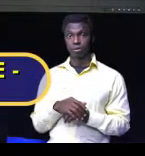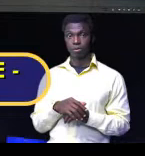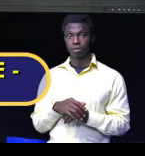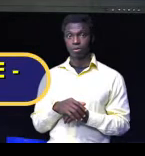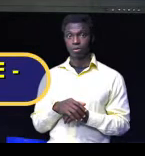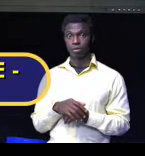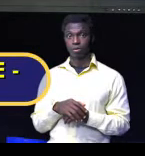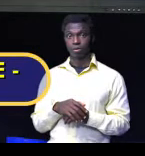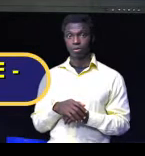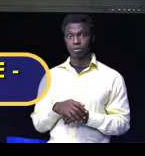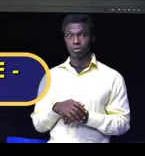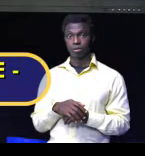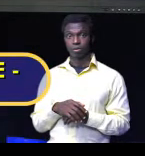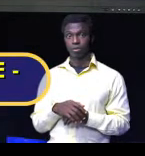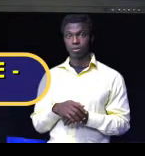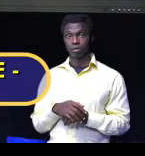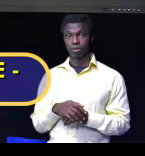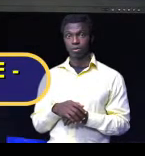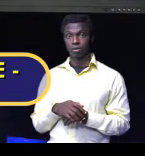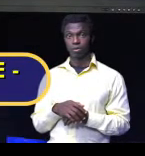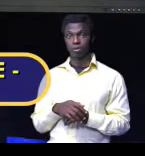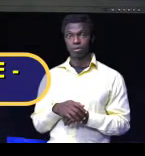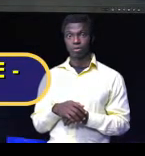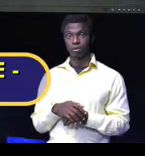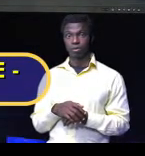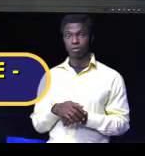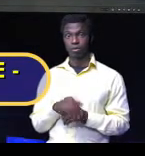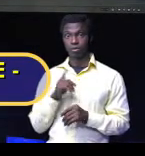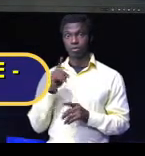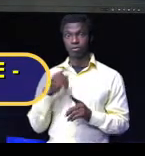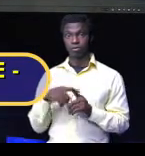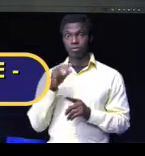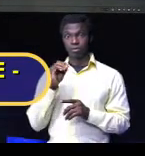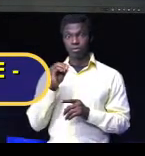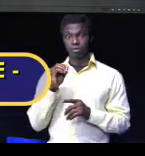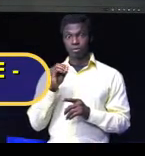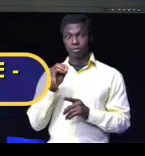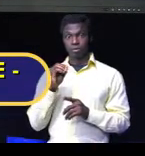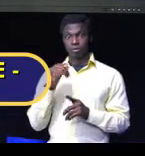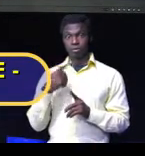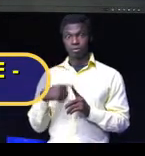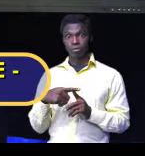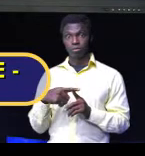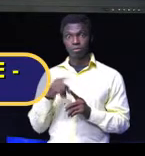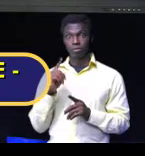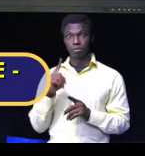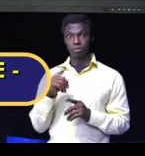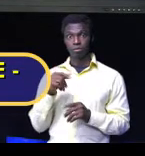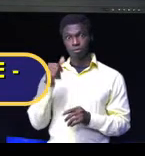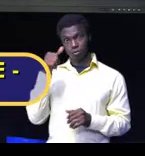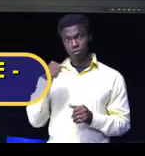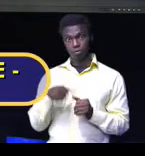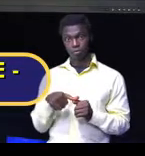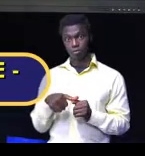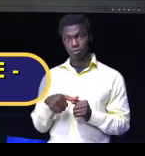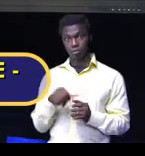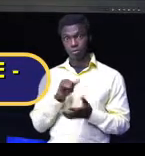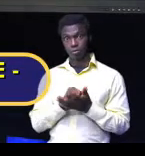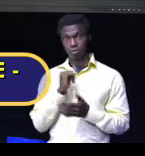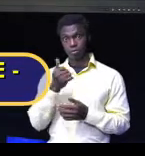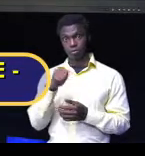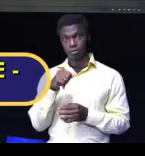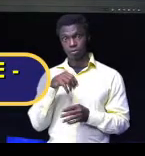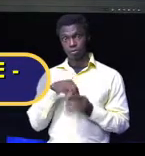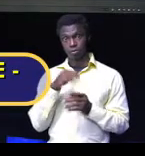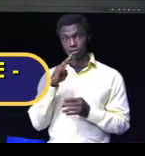plus 1 is 1 plus 0 is 0. 1 plus 0 is 1, then plus 1 in base 2. Remember, that's